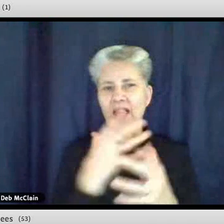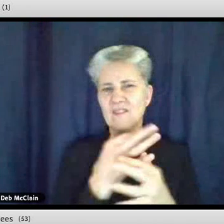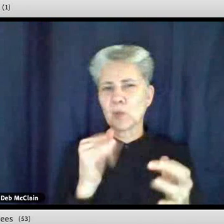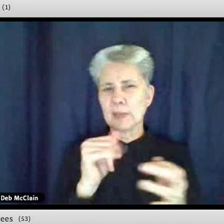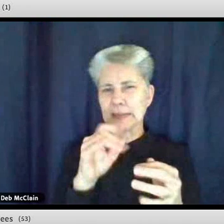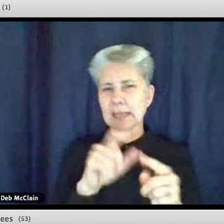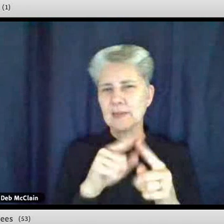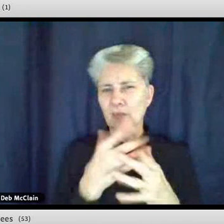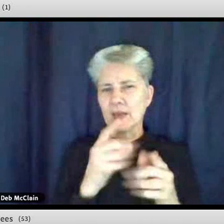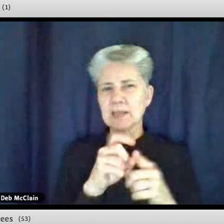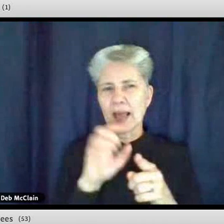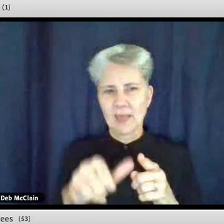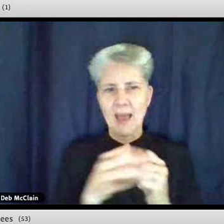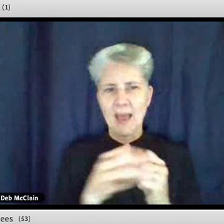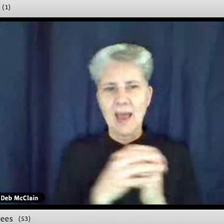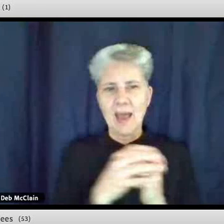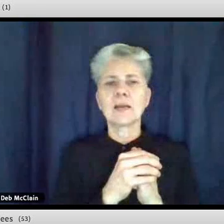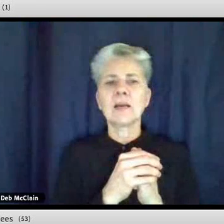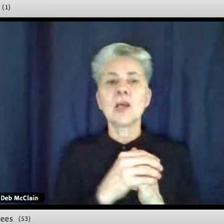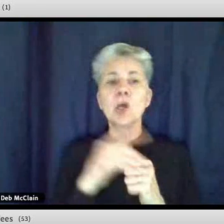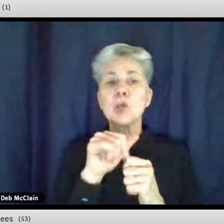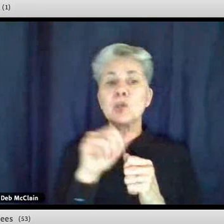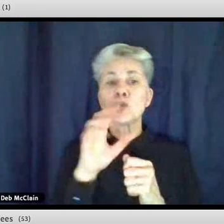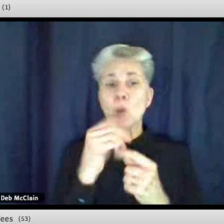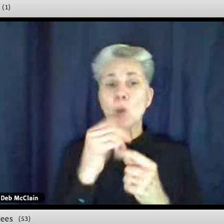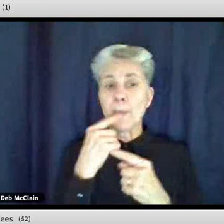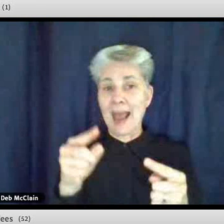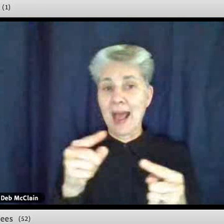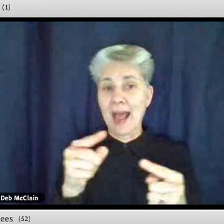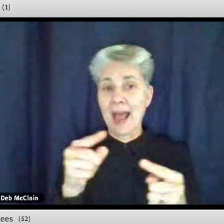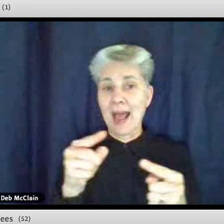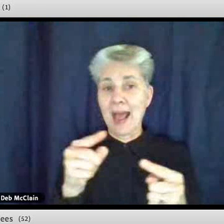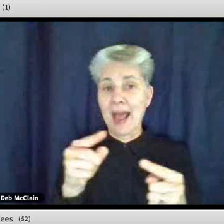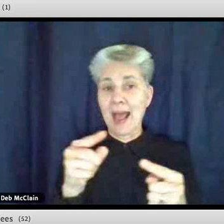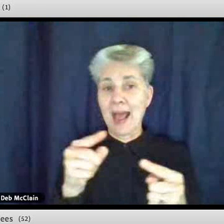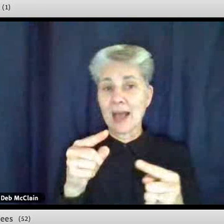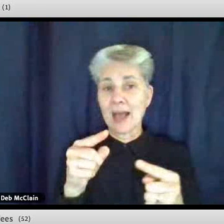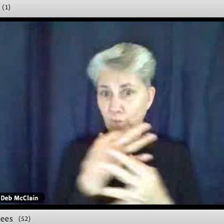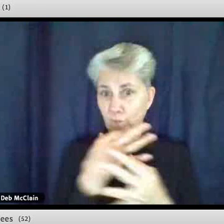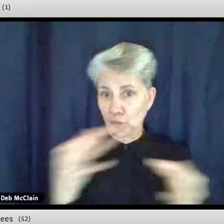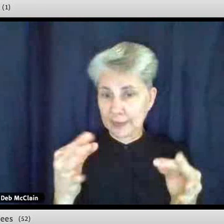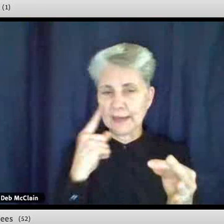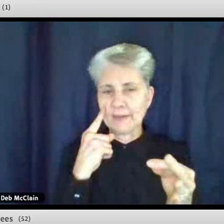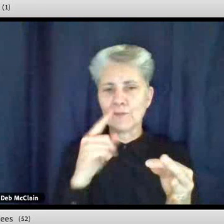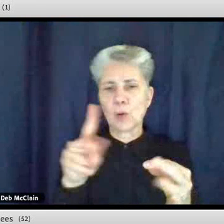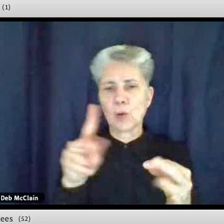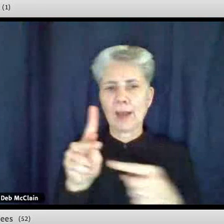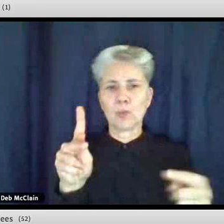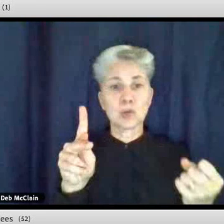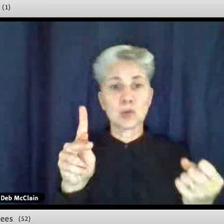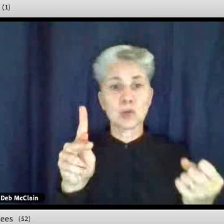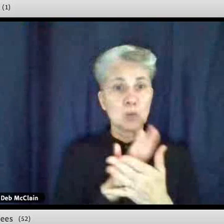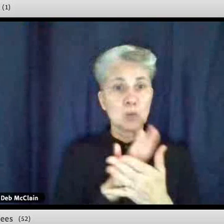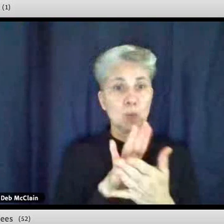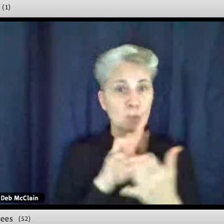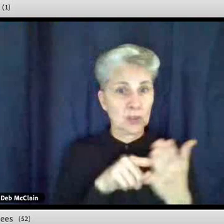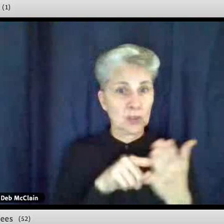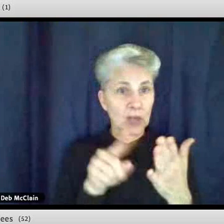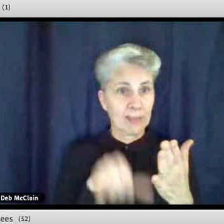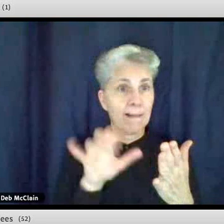full-time from home and homeschooling, my hat is off to you, but they have a lot of free sites and different things like that. Zoom announced that they're offering